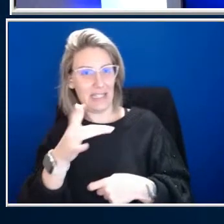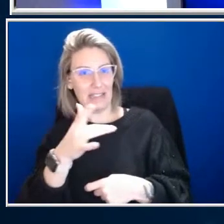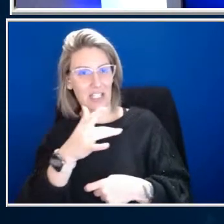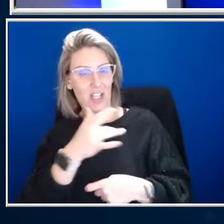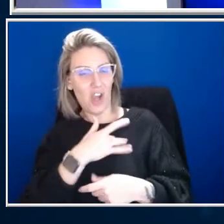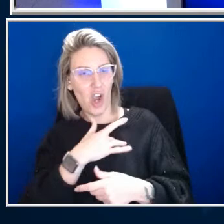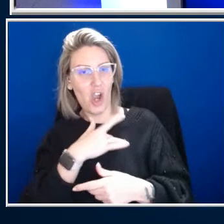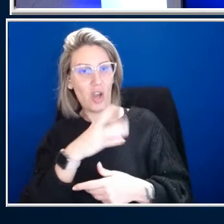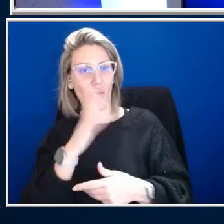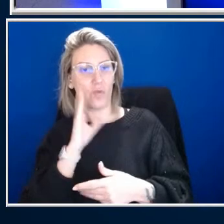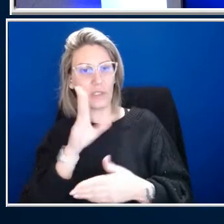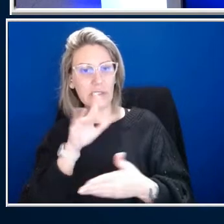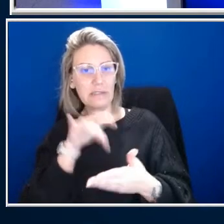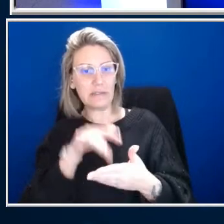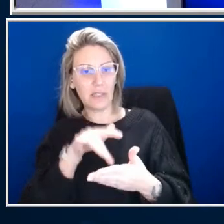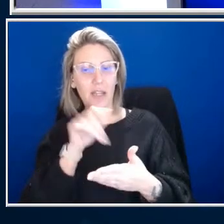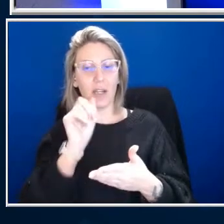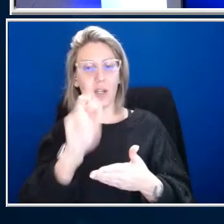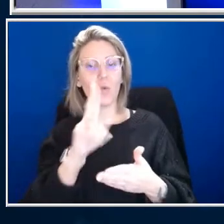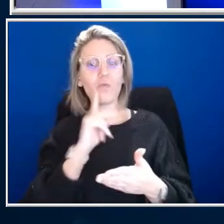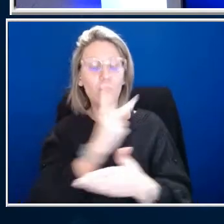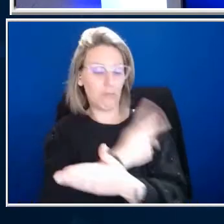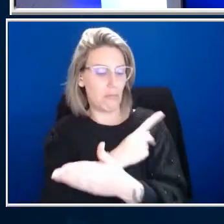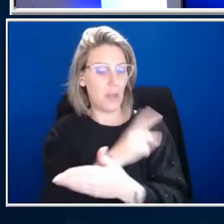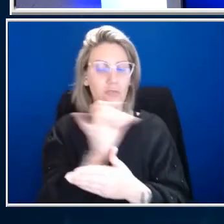or patients like him, where do they go?